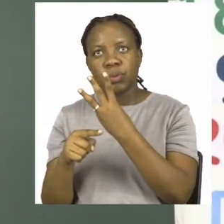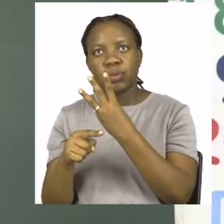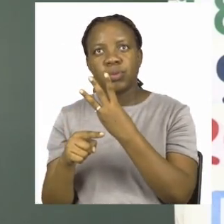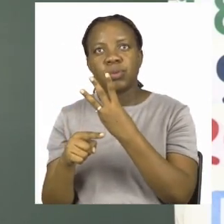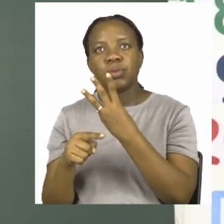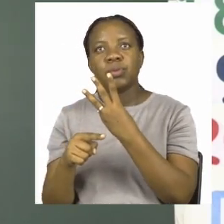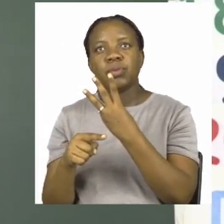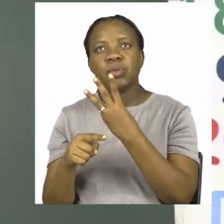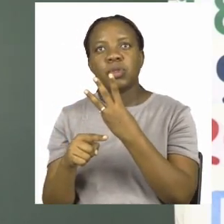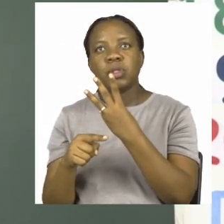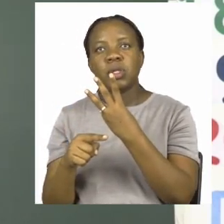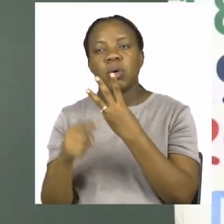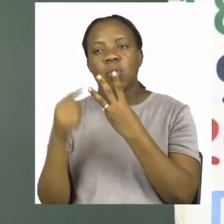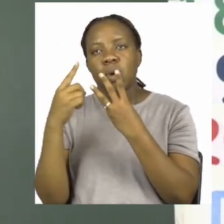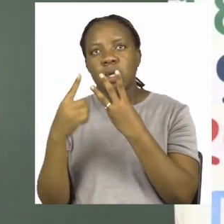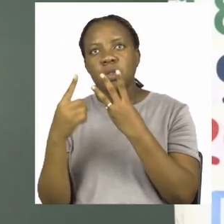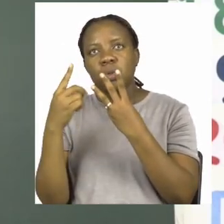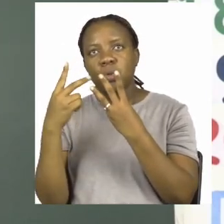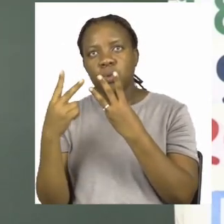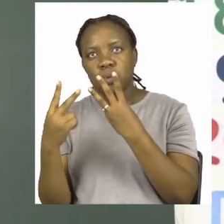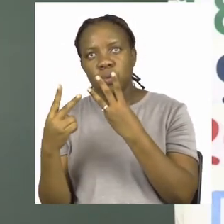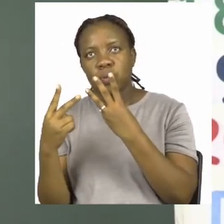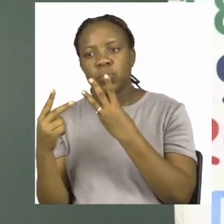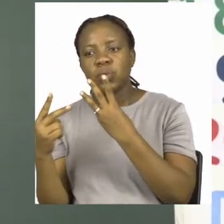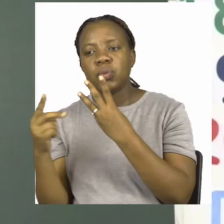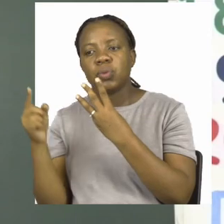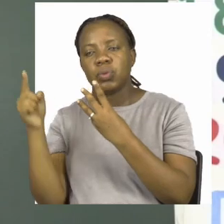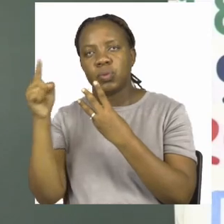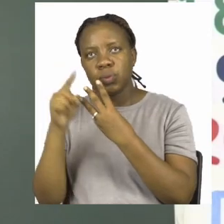group 1, 2,